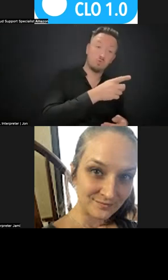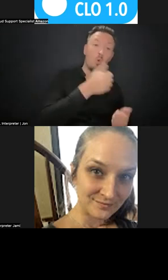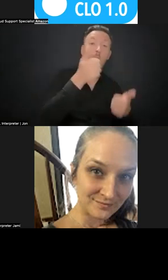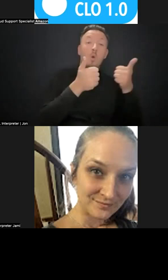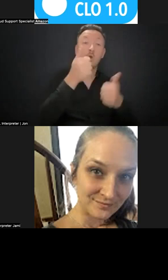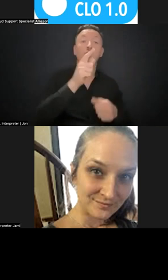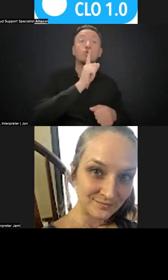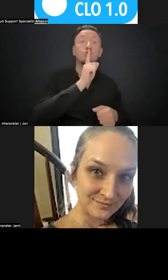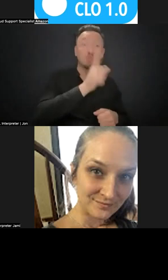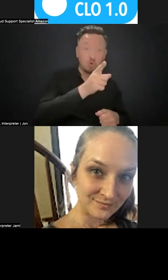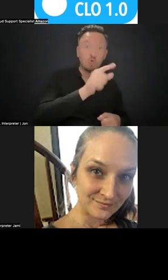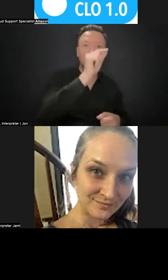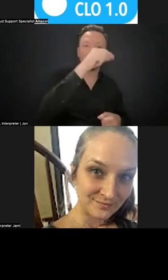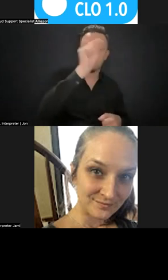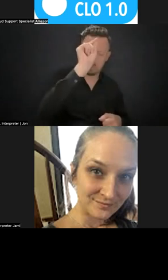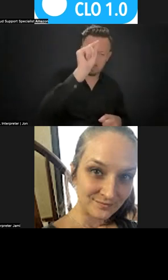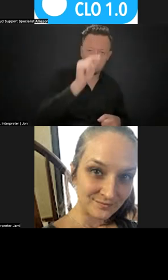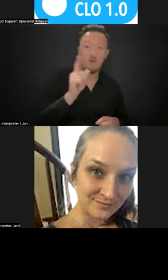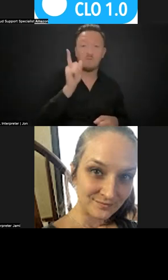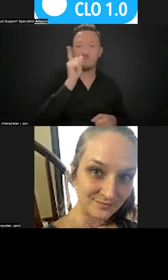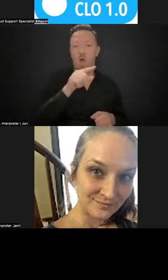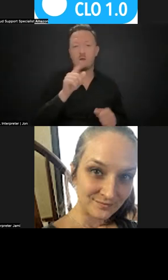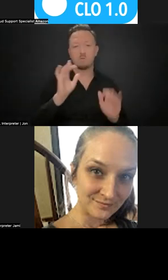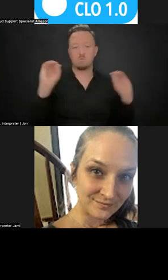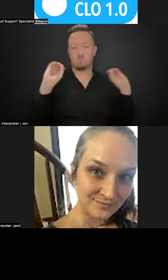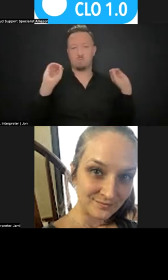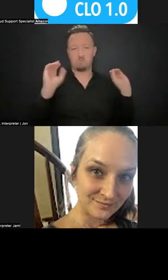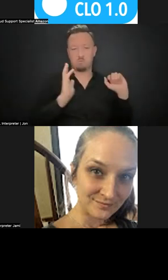true, you're putting a check in.